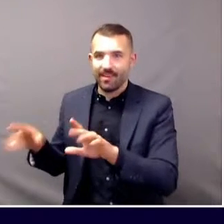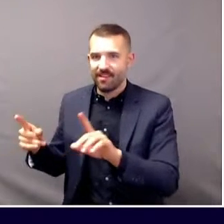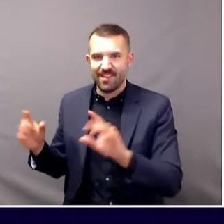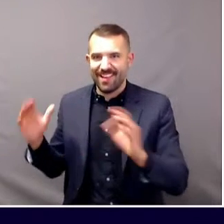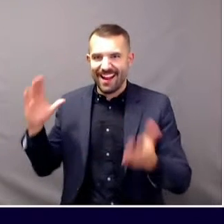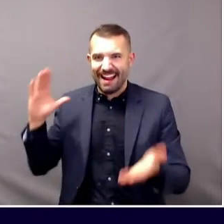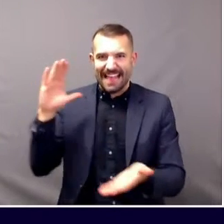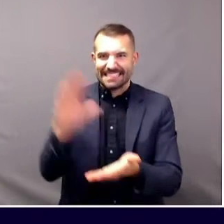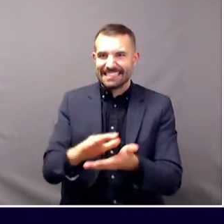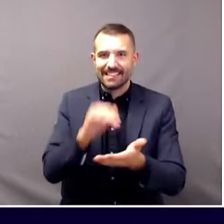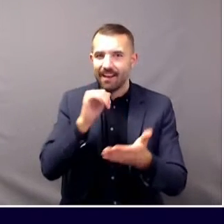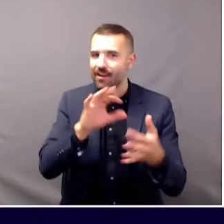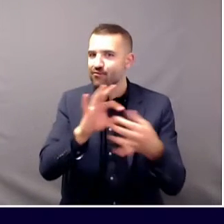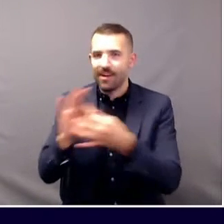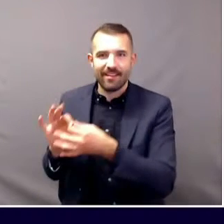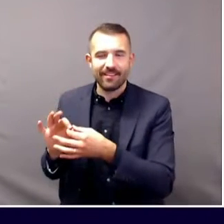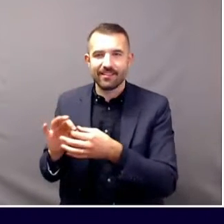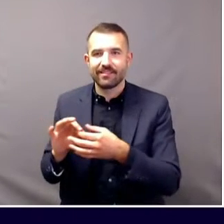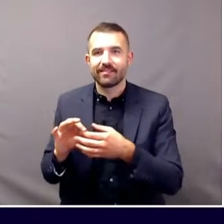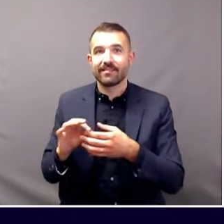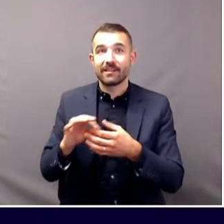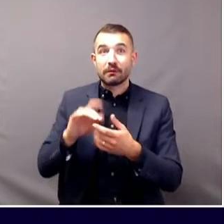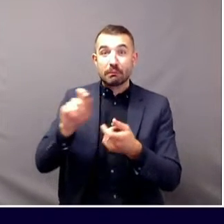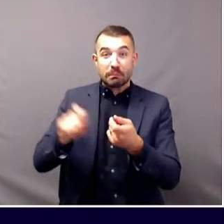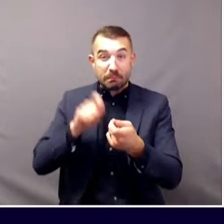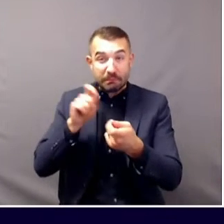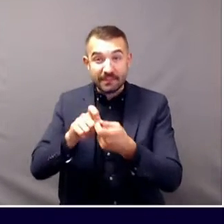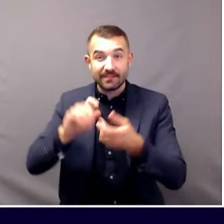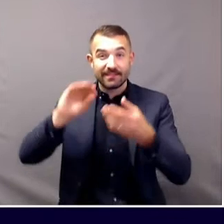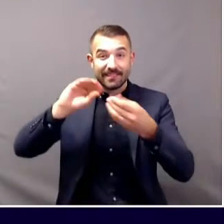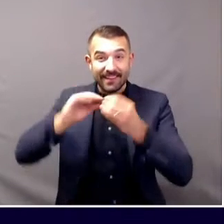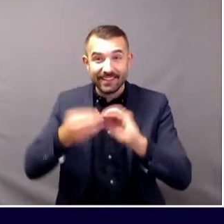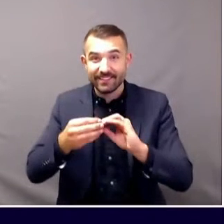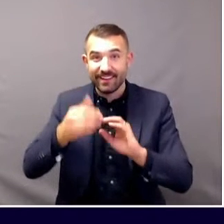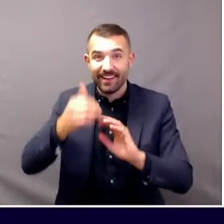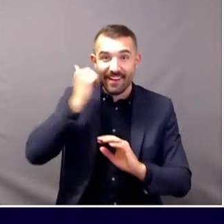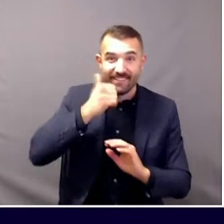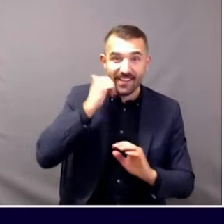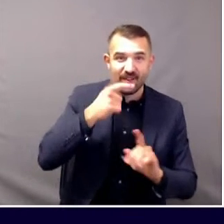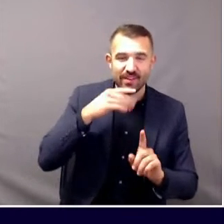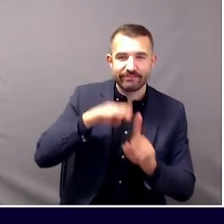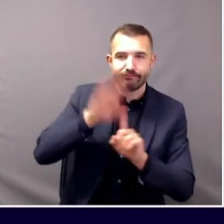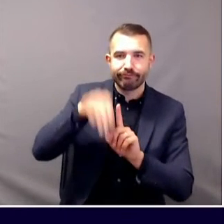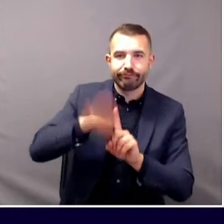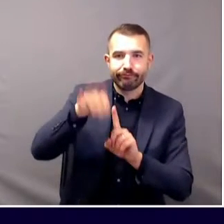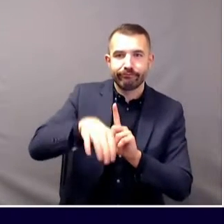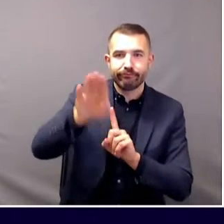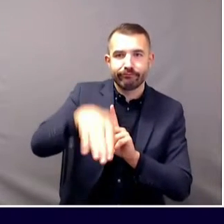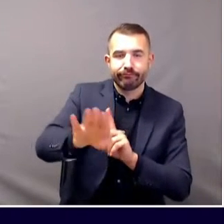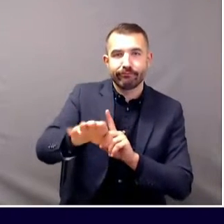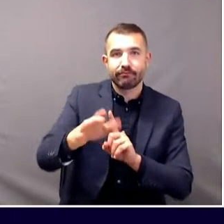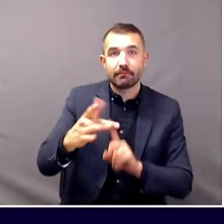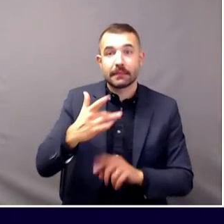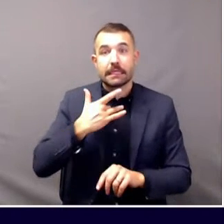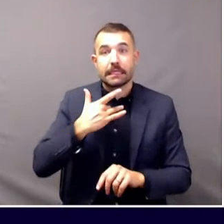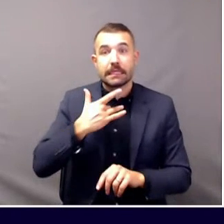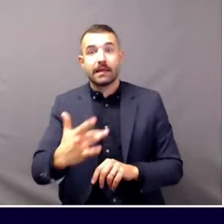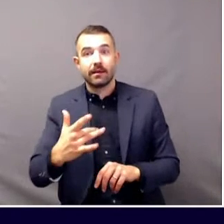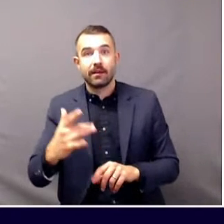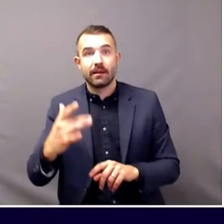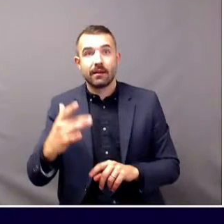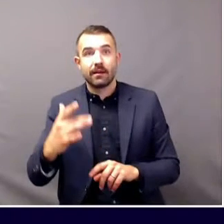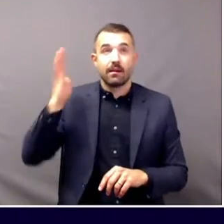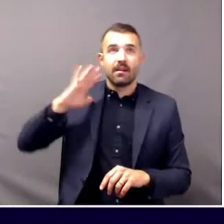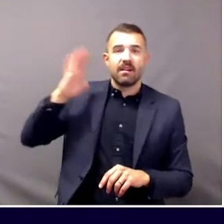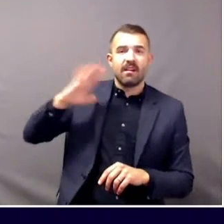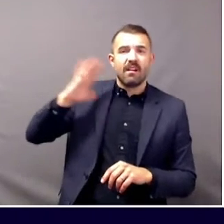day, but in general, earlier in the pandemic, on any given day, 50, 60, even 70%